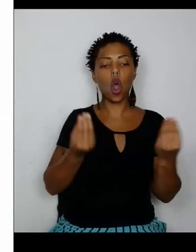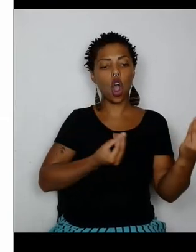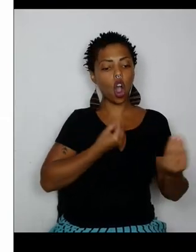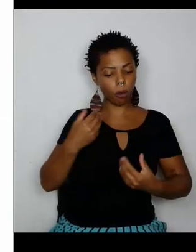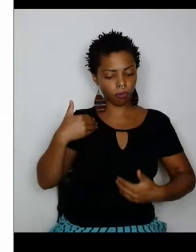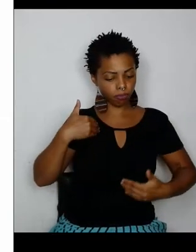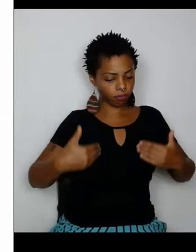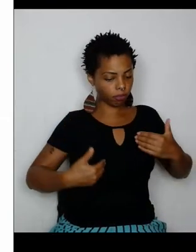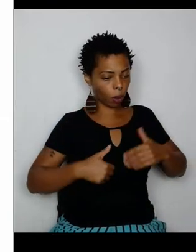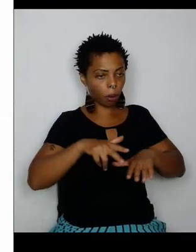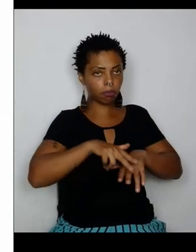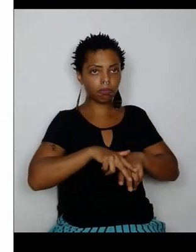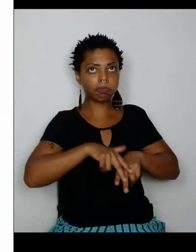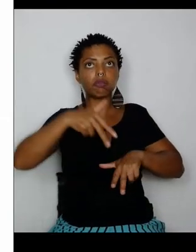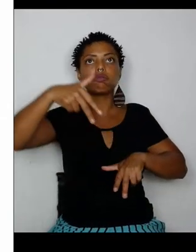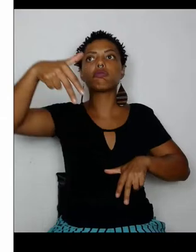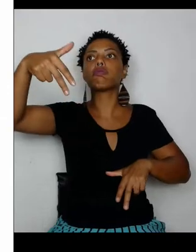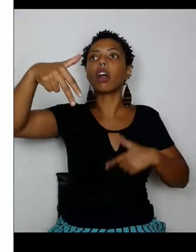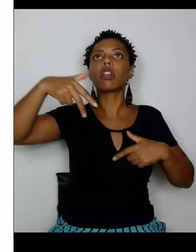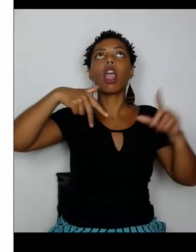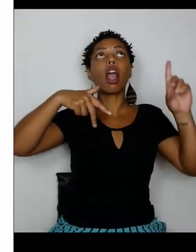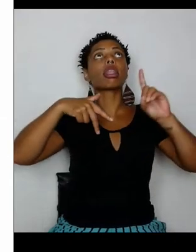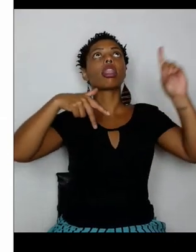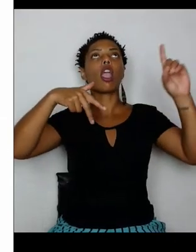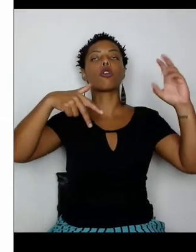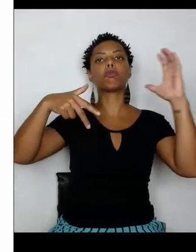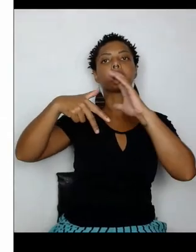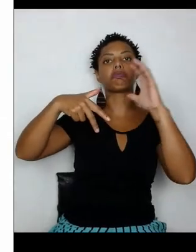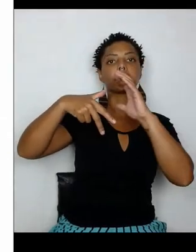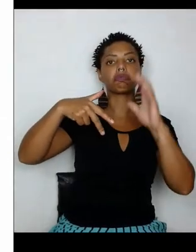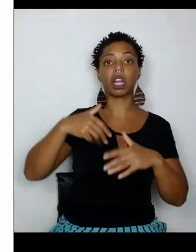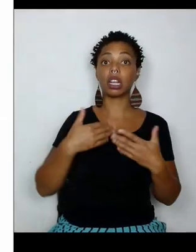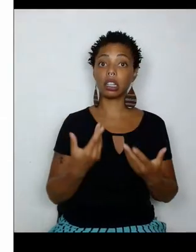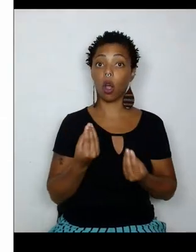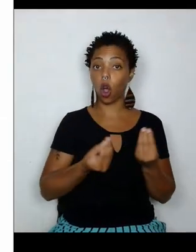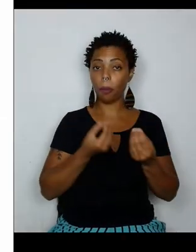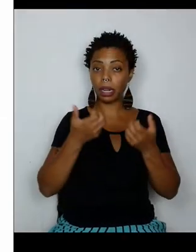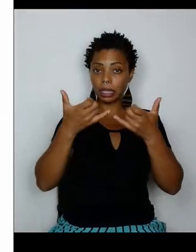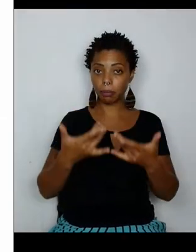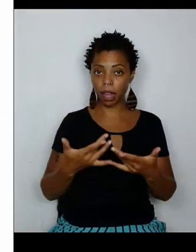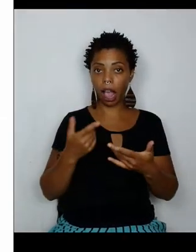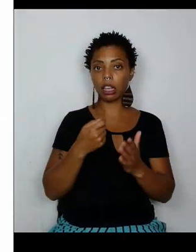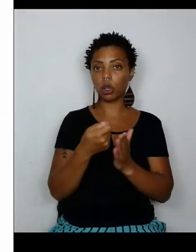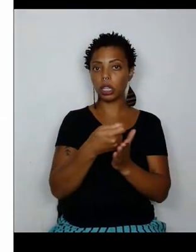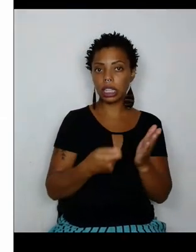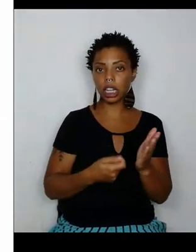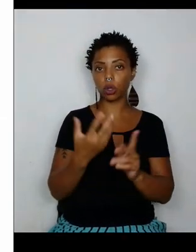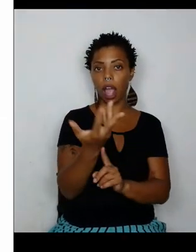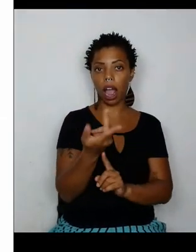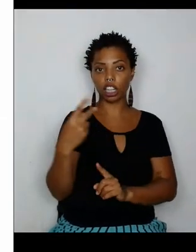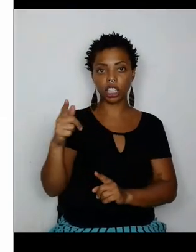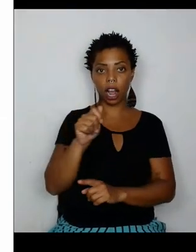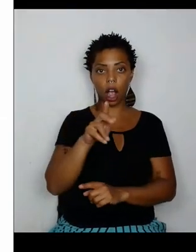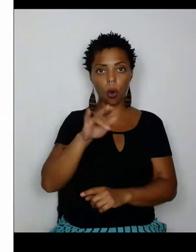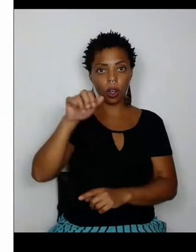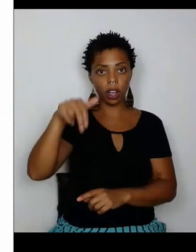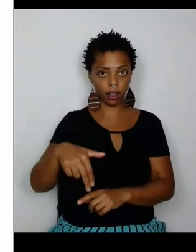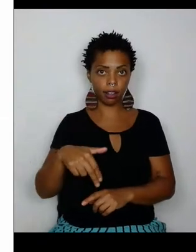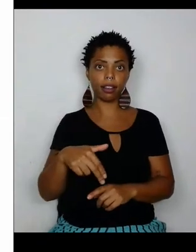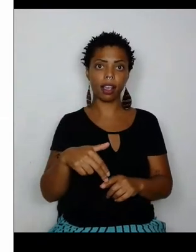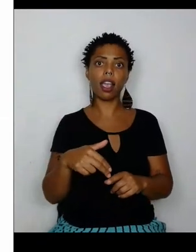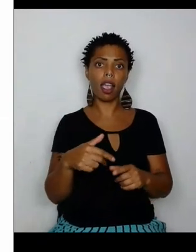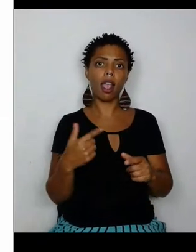gogan's art and writings in general but finds its most explicit visual expression in his disembodied